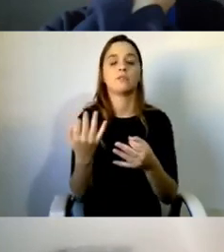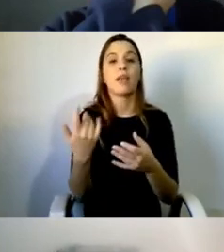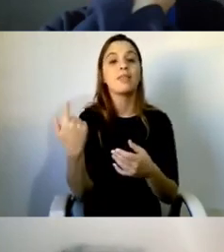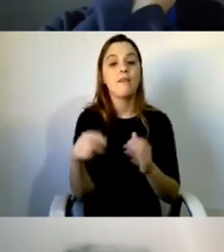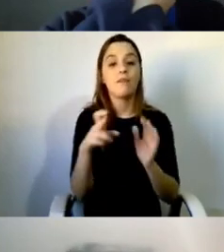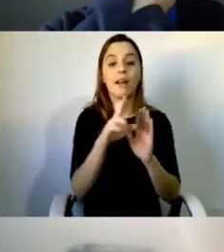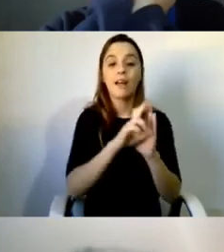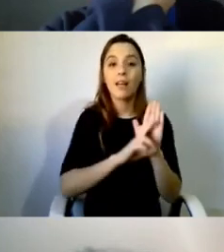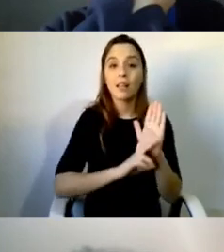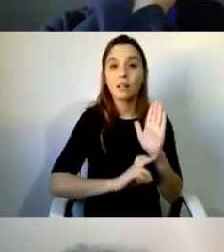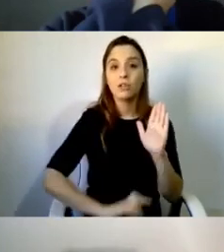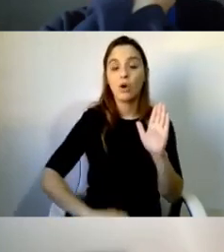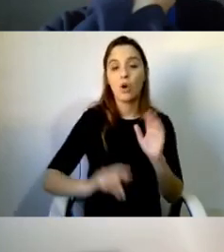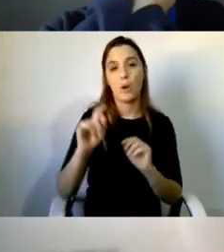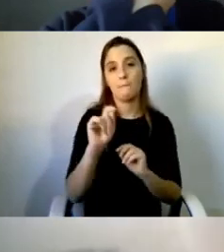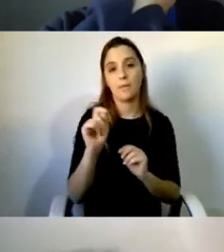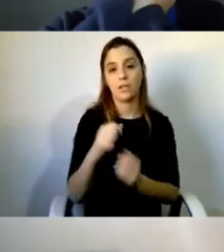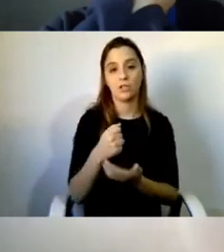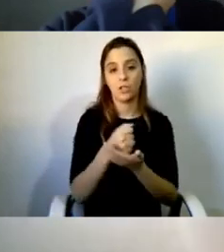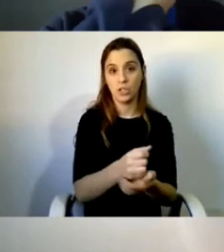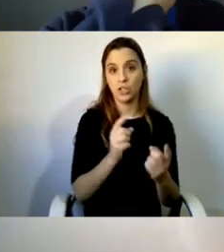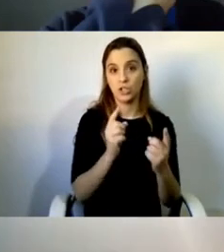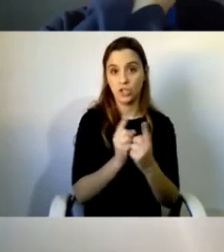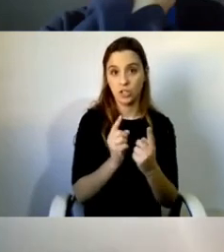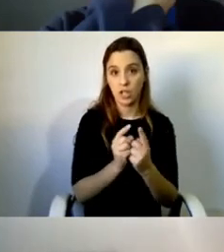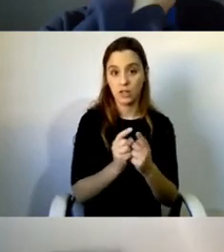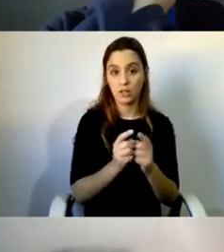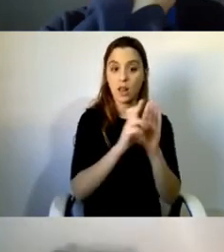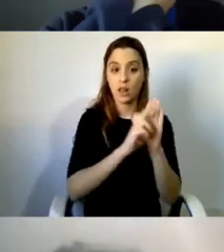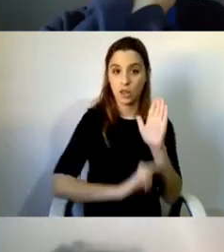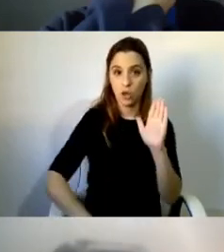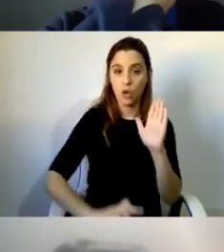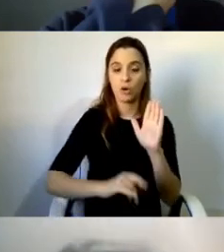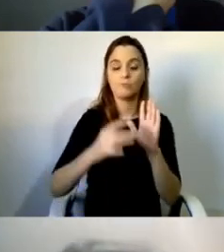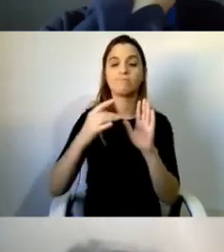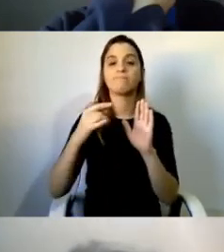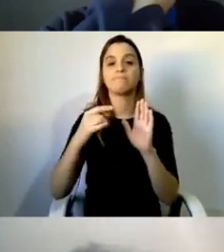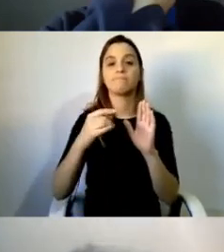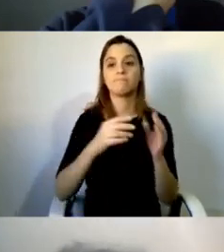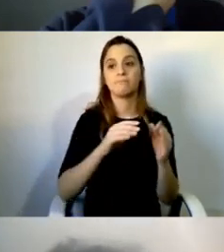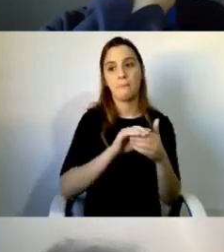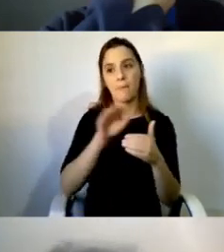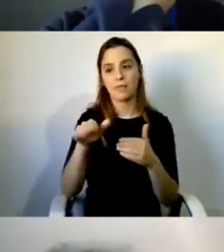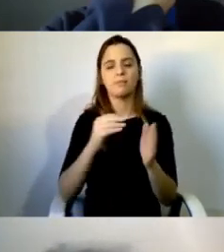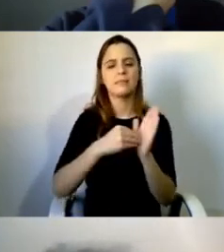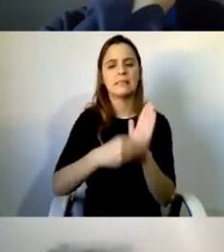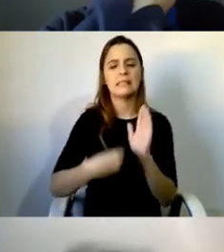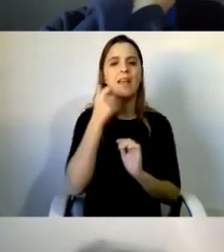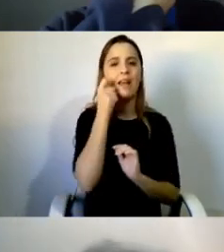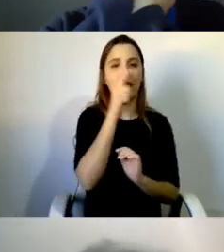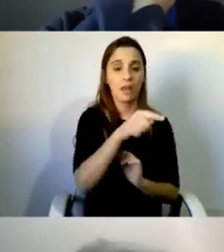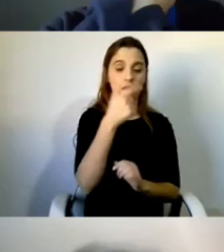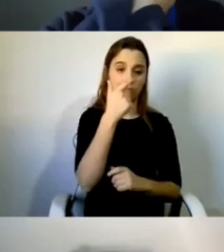assistants, signed by the personal assistance users, and they are supposed